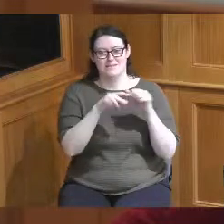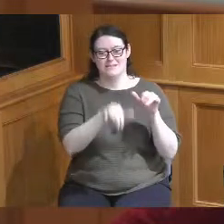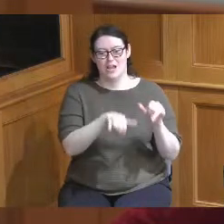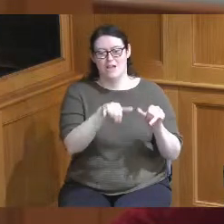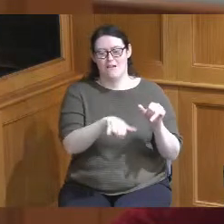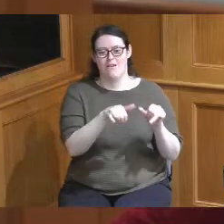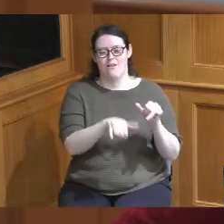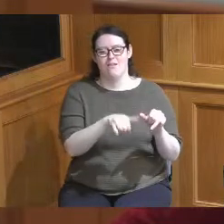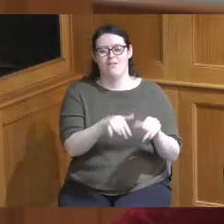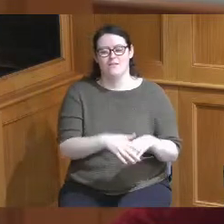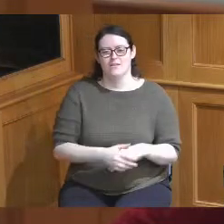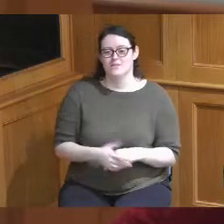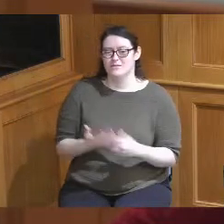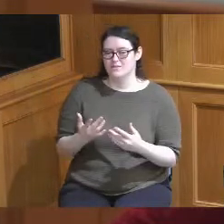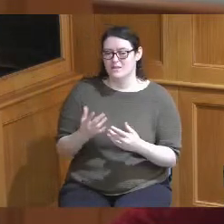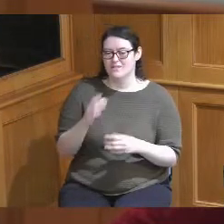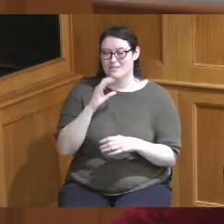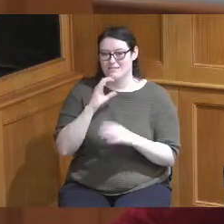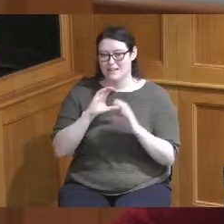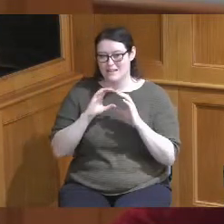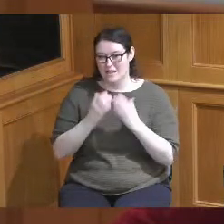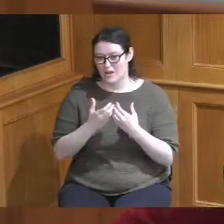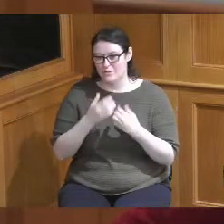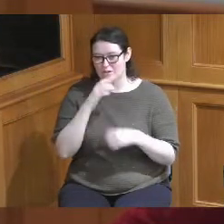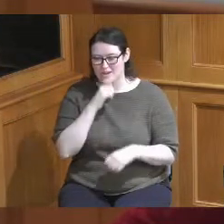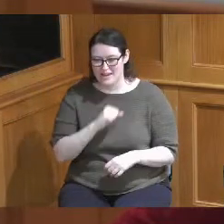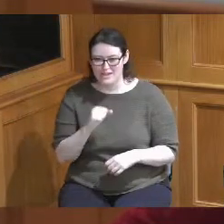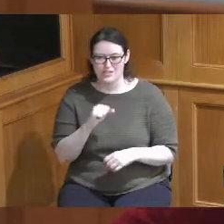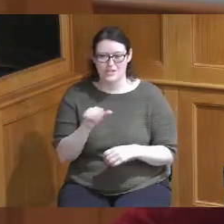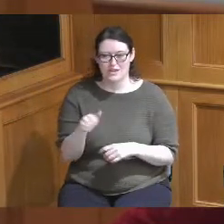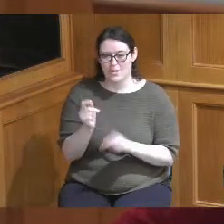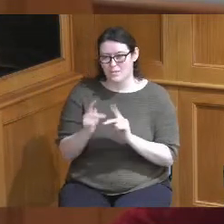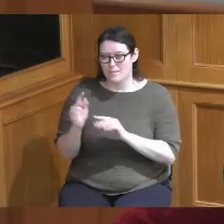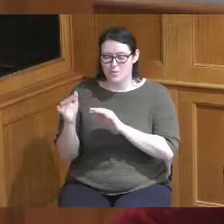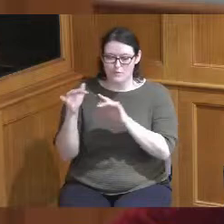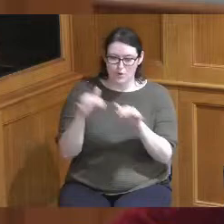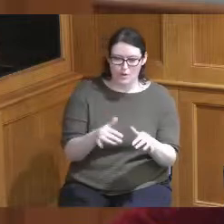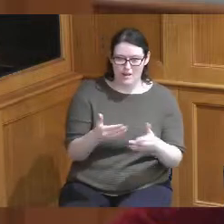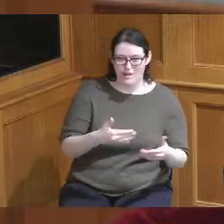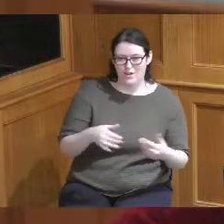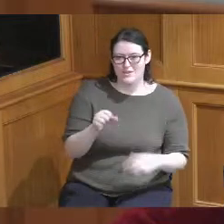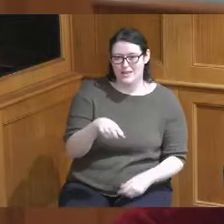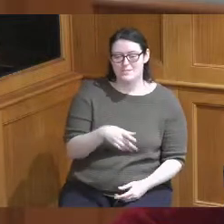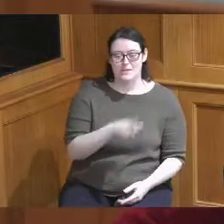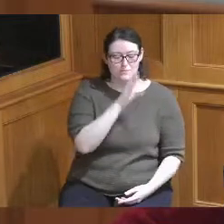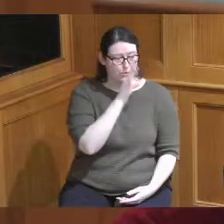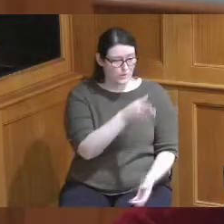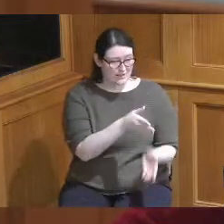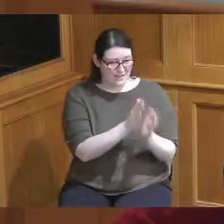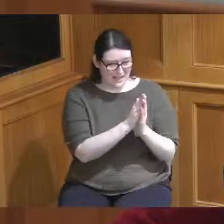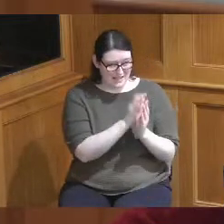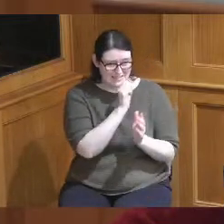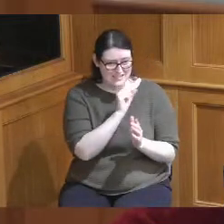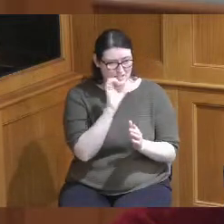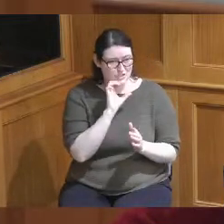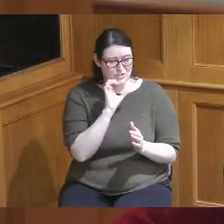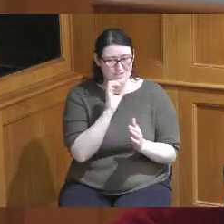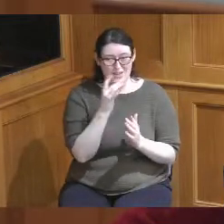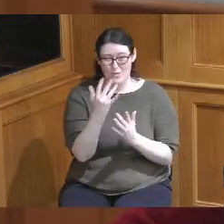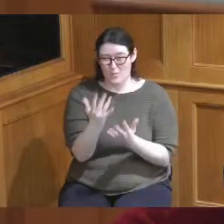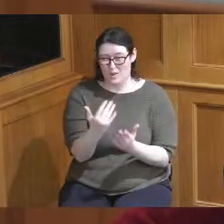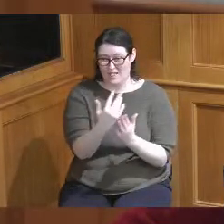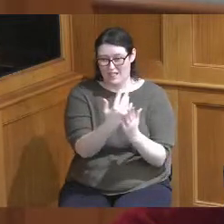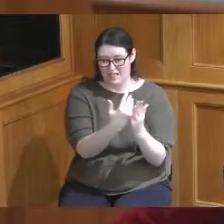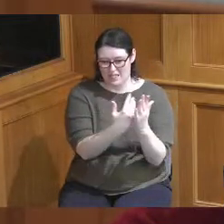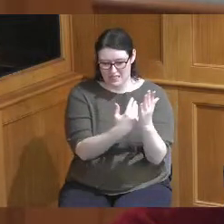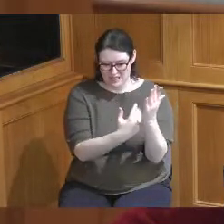come down here. However, if you hear from the seniors themselves, you'll know that their waiting list is very long. And we want to make sure